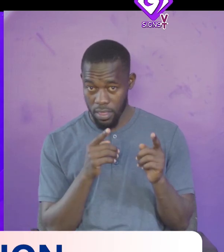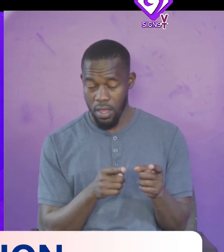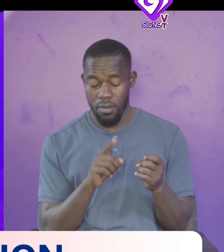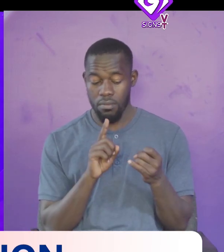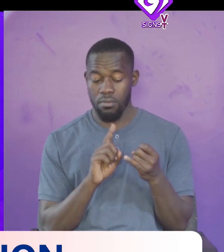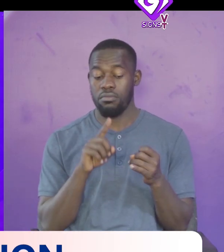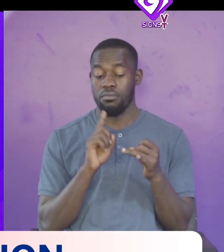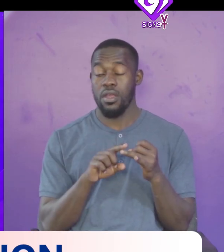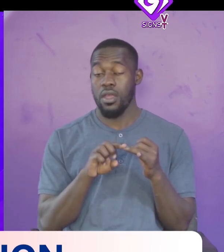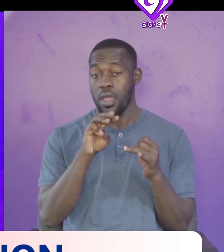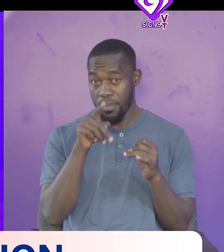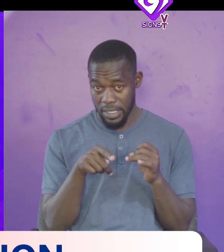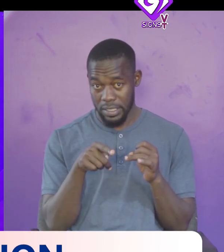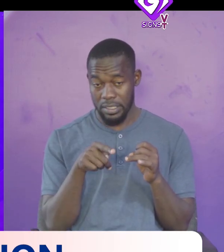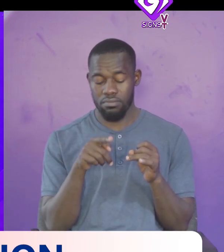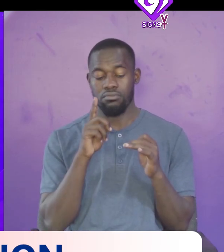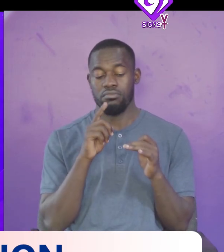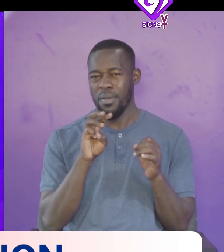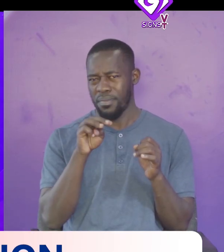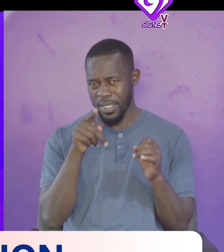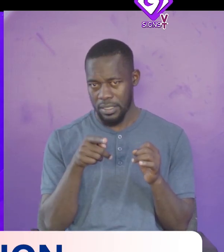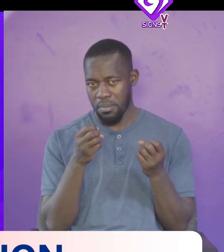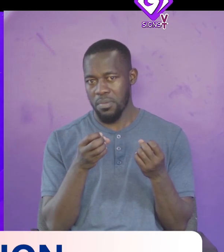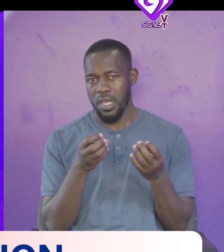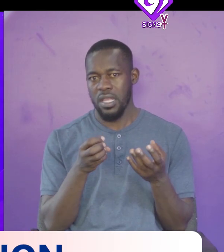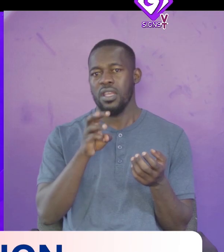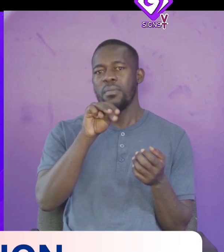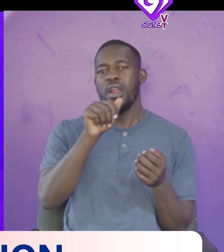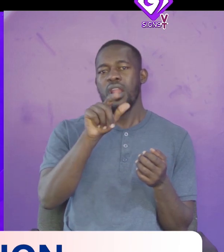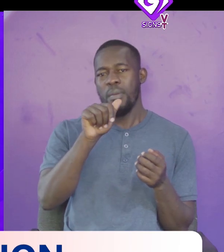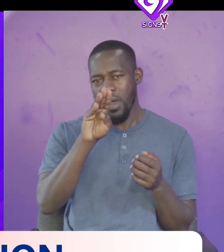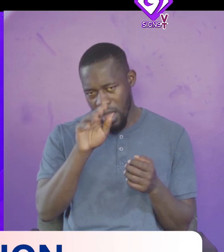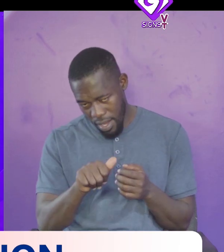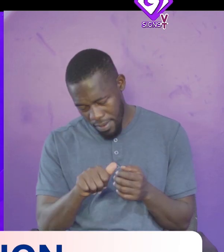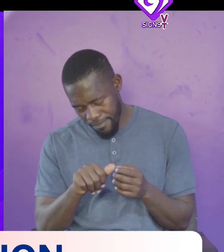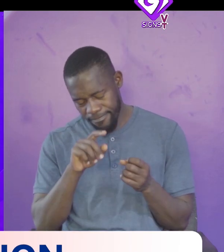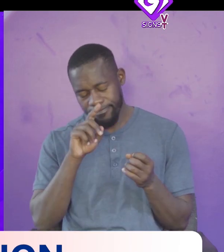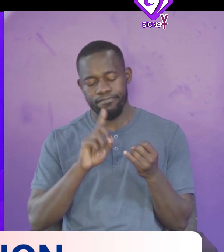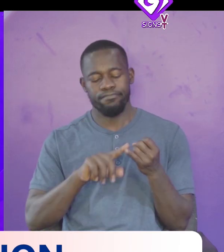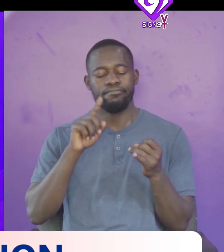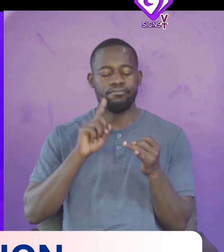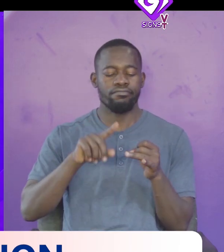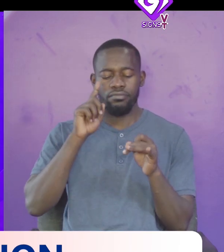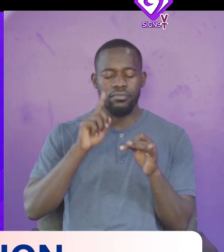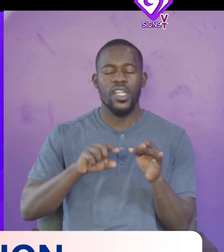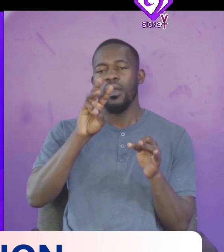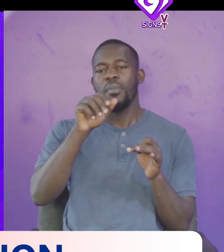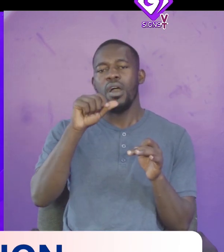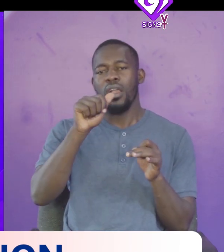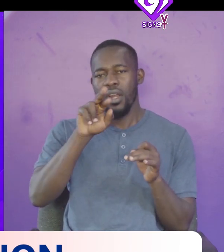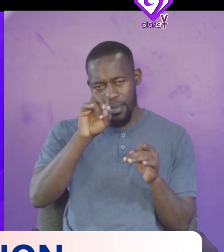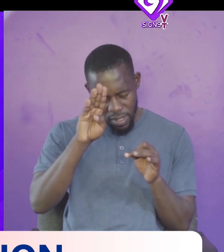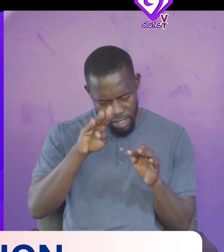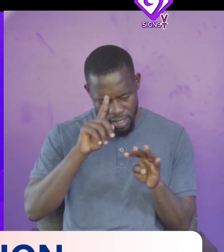MPs, several Malaba, you've talked of Magarini, you've talked of Kabuchai, Magisa. Banisa,